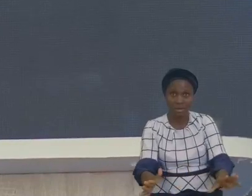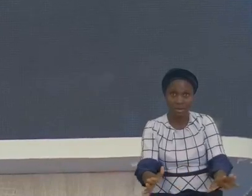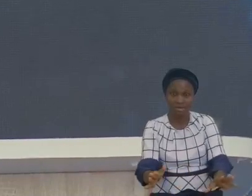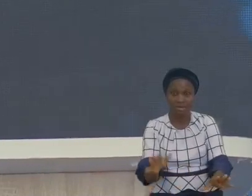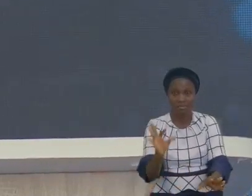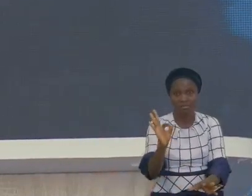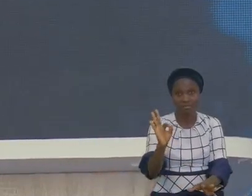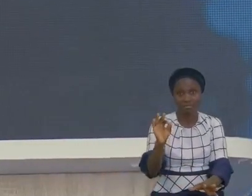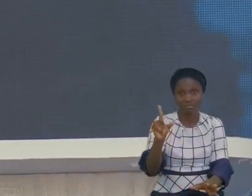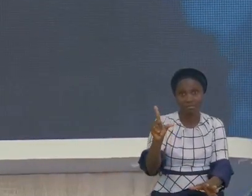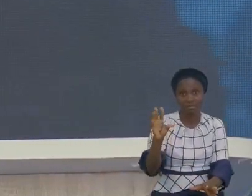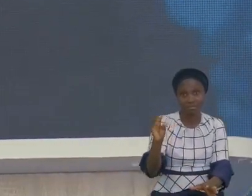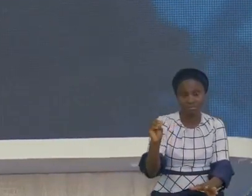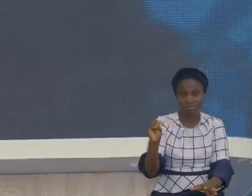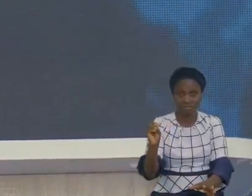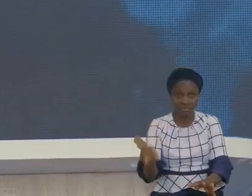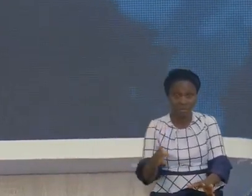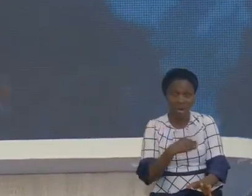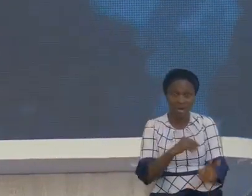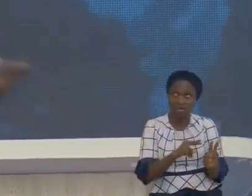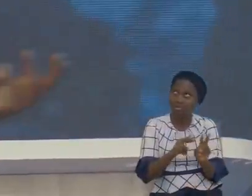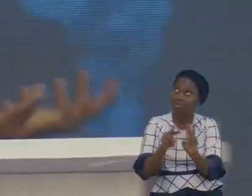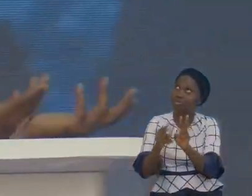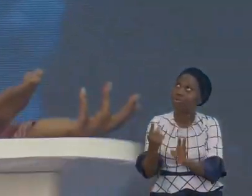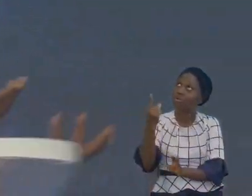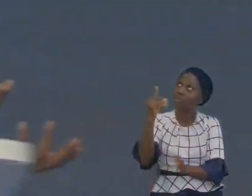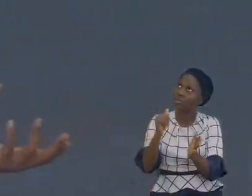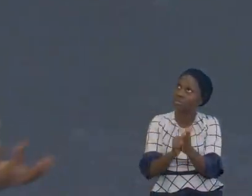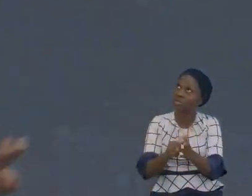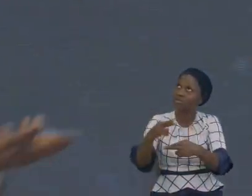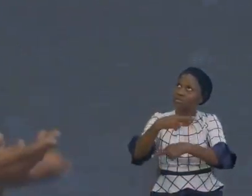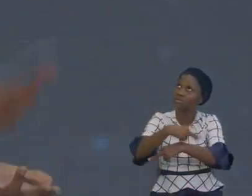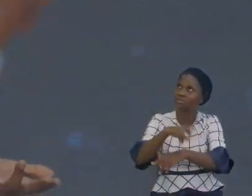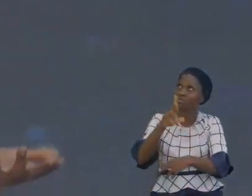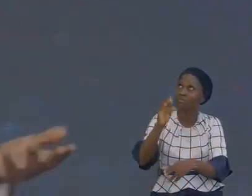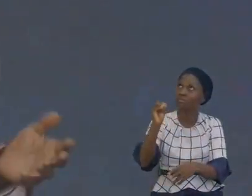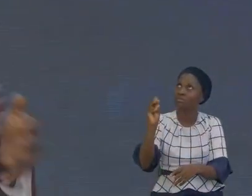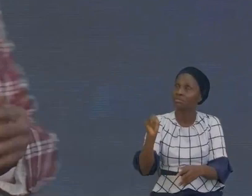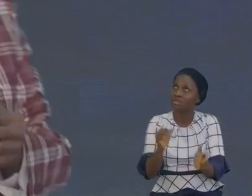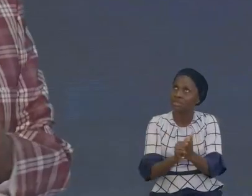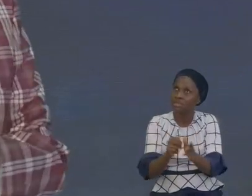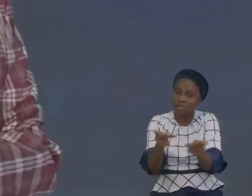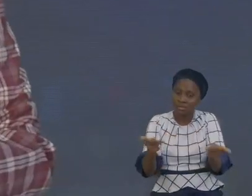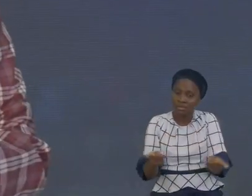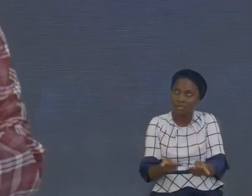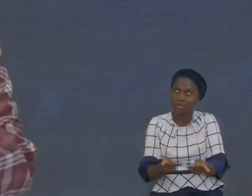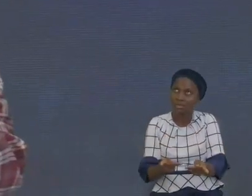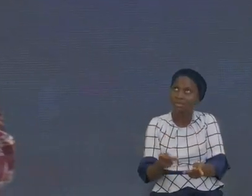that place is high, and you say, how do I come